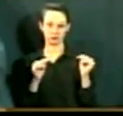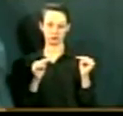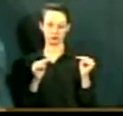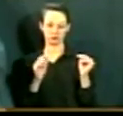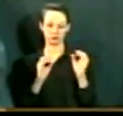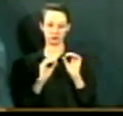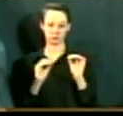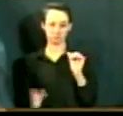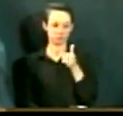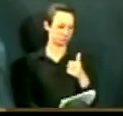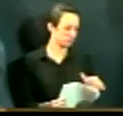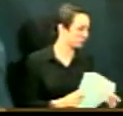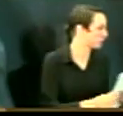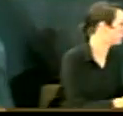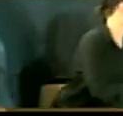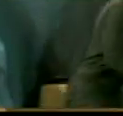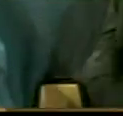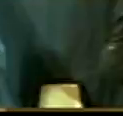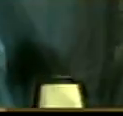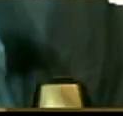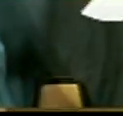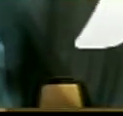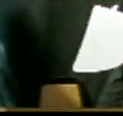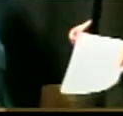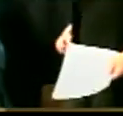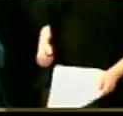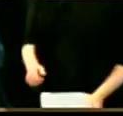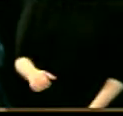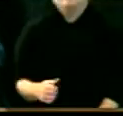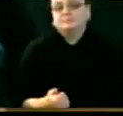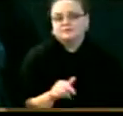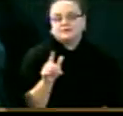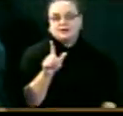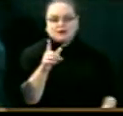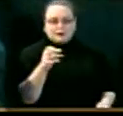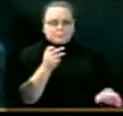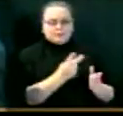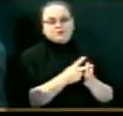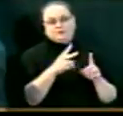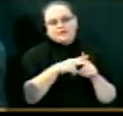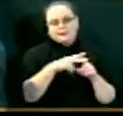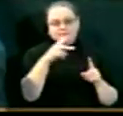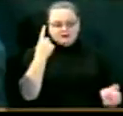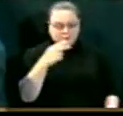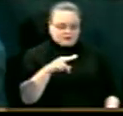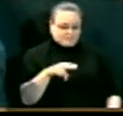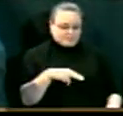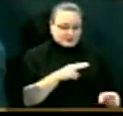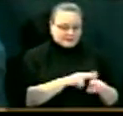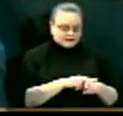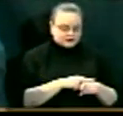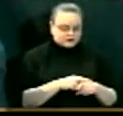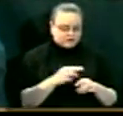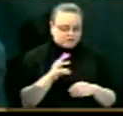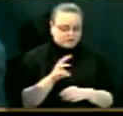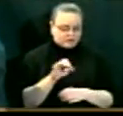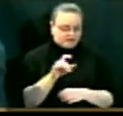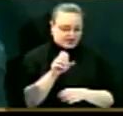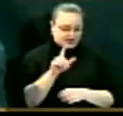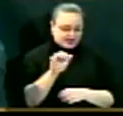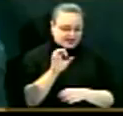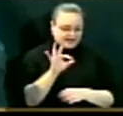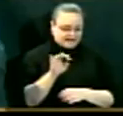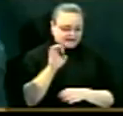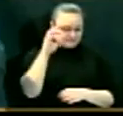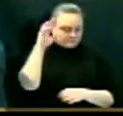opposed? Motion carries. 10L, approve application and receipt of funds from a National Wildlife Federal Green Schools grant in the